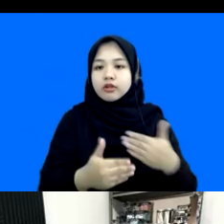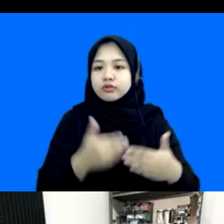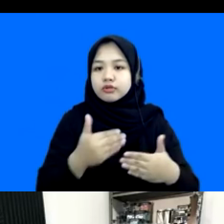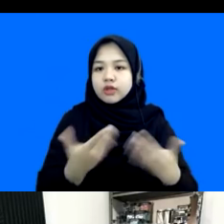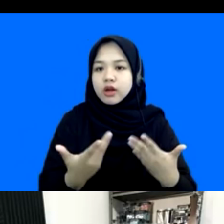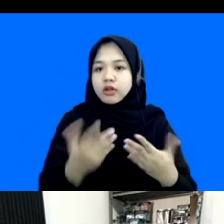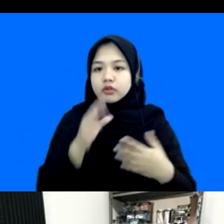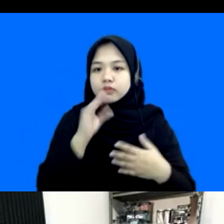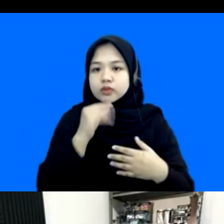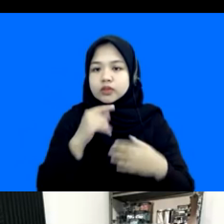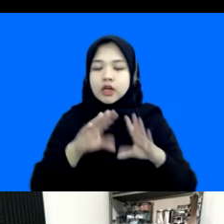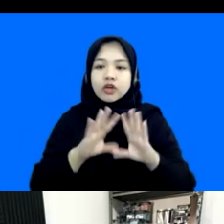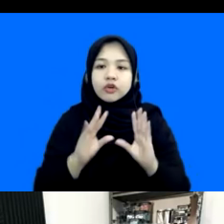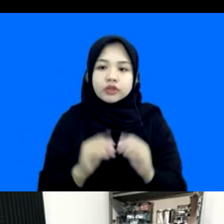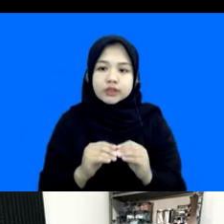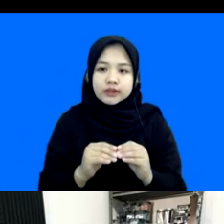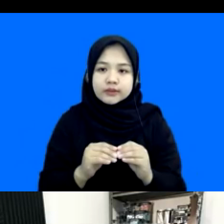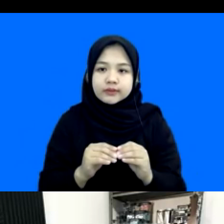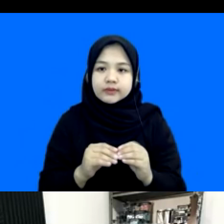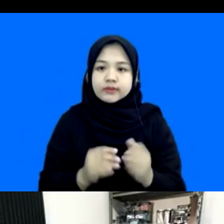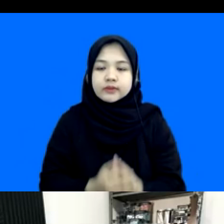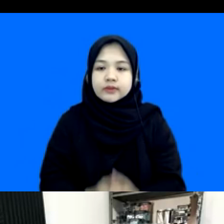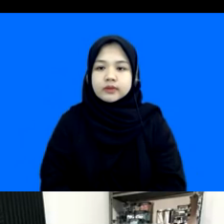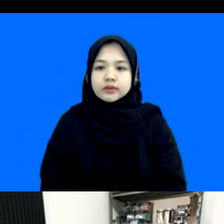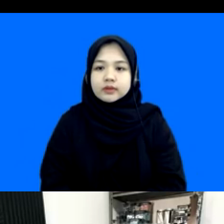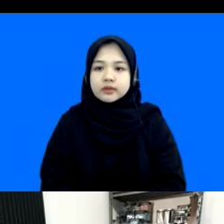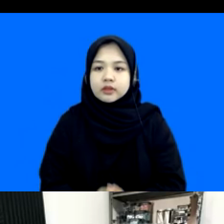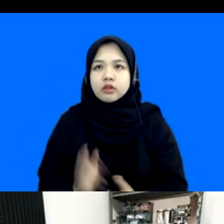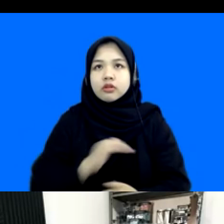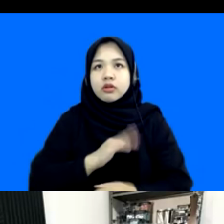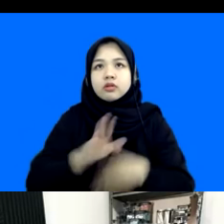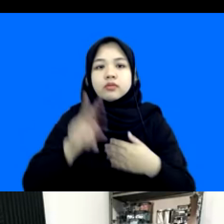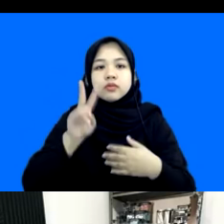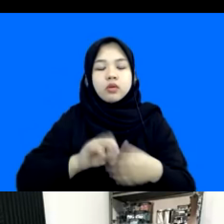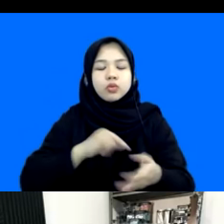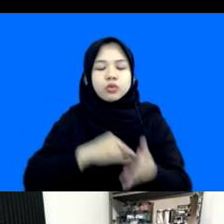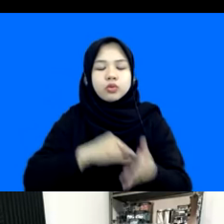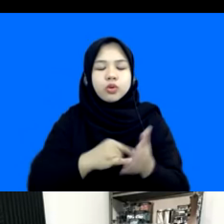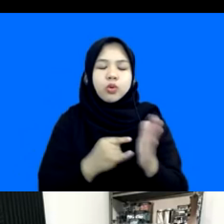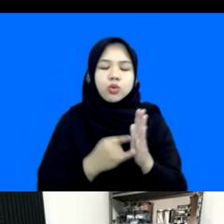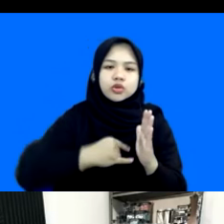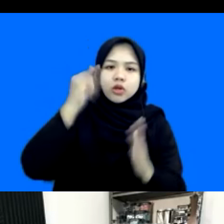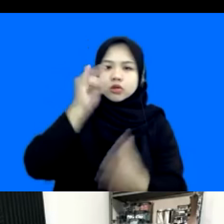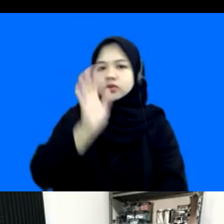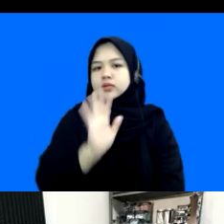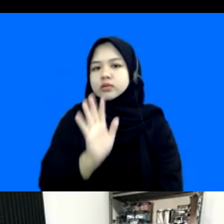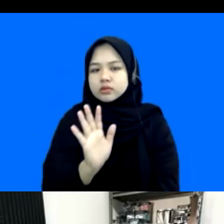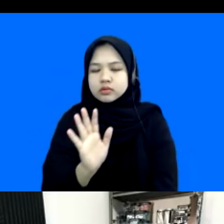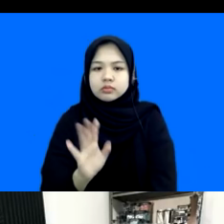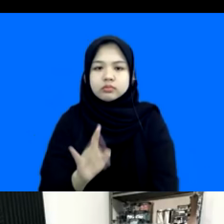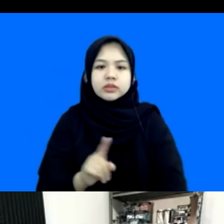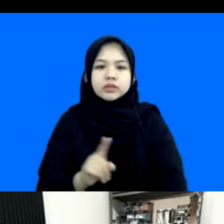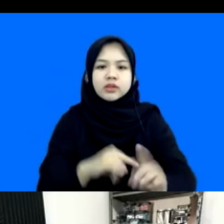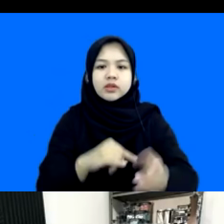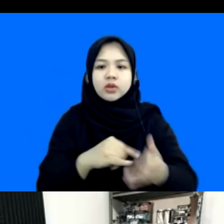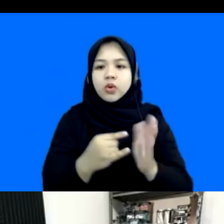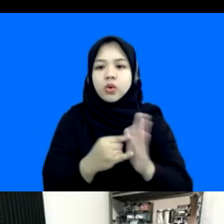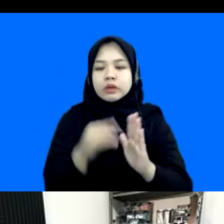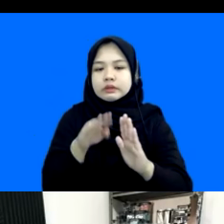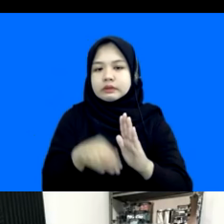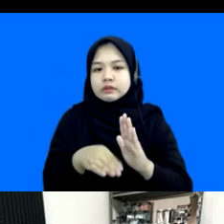not everything needs to be high tech. An offline first and low tech approach is often more accessible to more people than a high tech